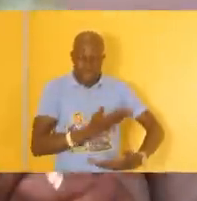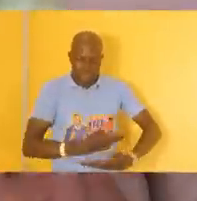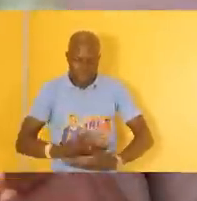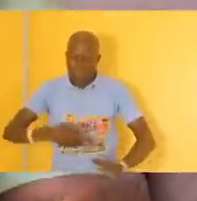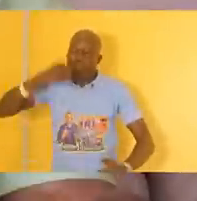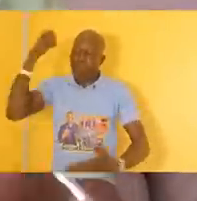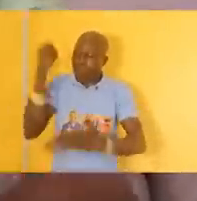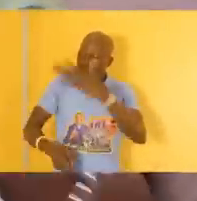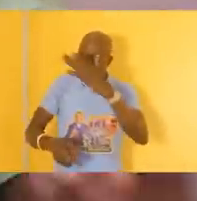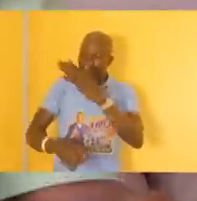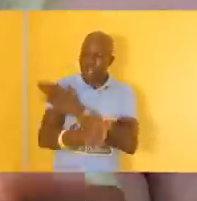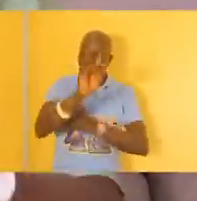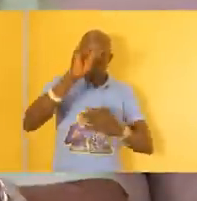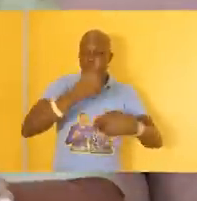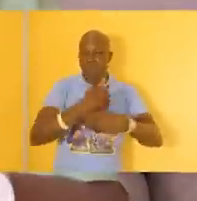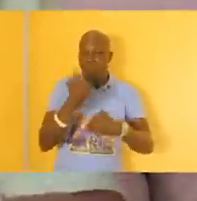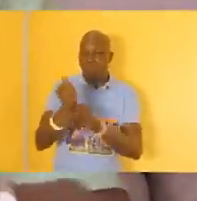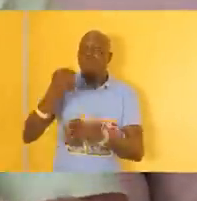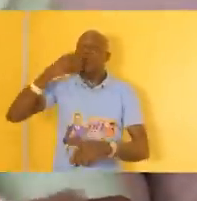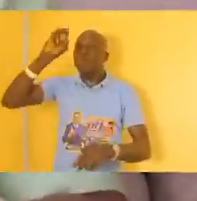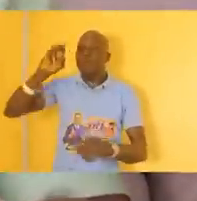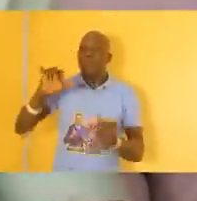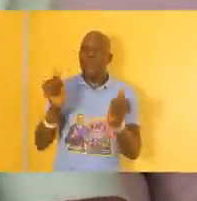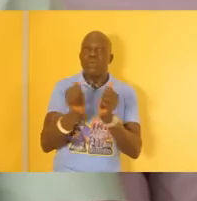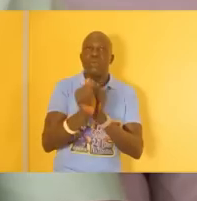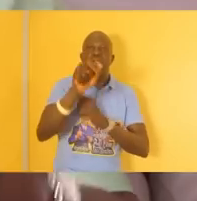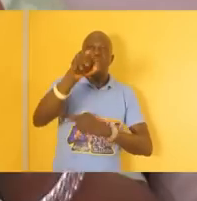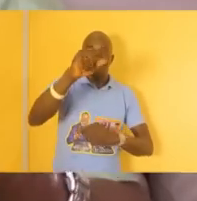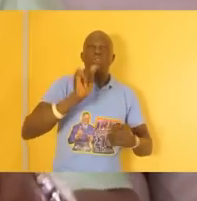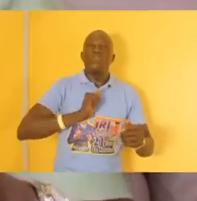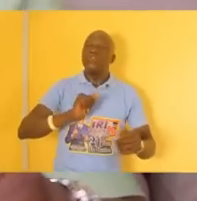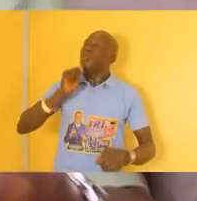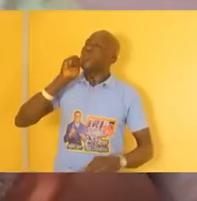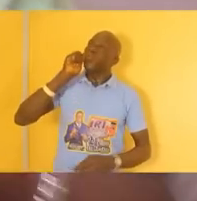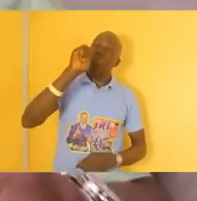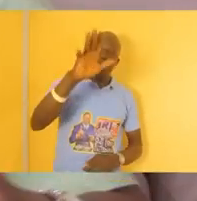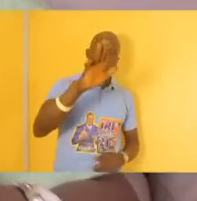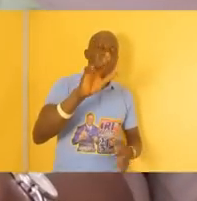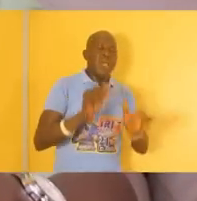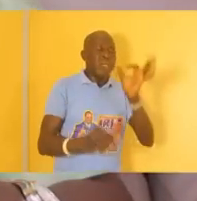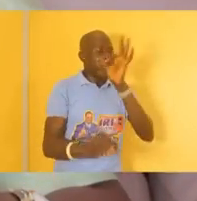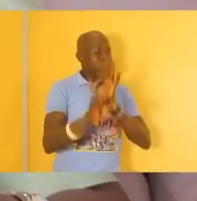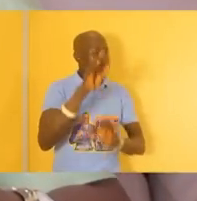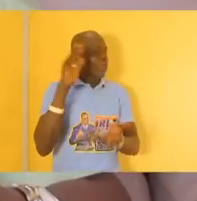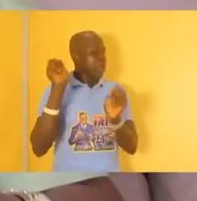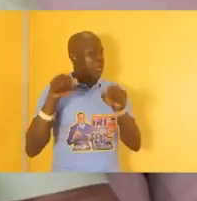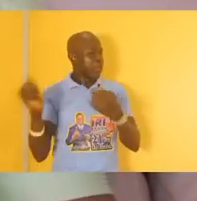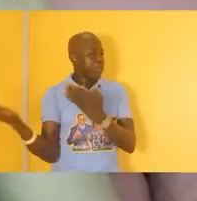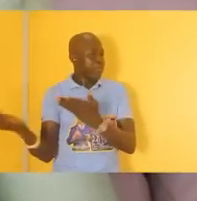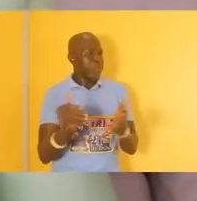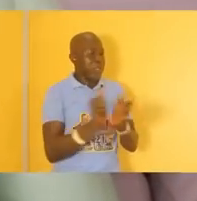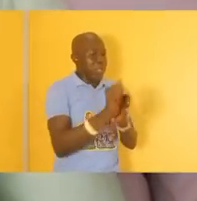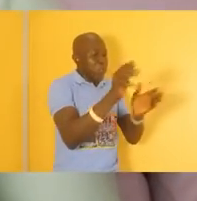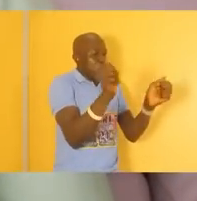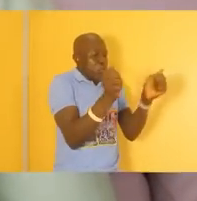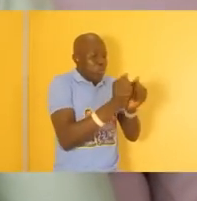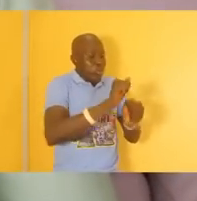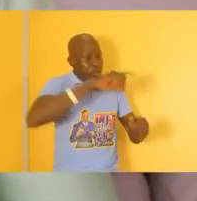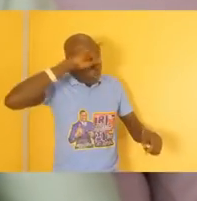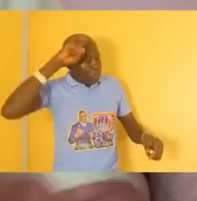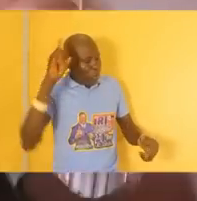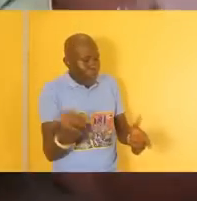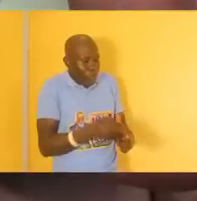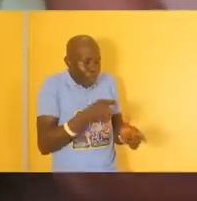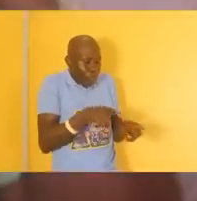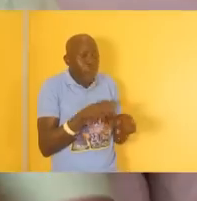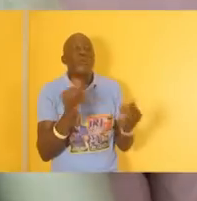Meeting intercourse with the man and woman is each covenant of blood. Look at the one you pass through. The one you